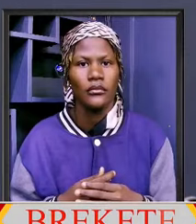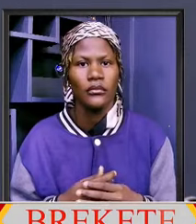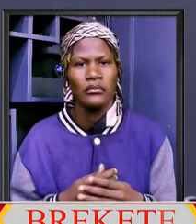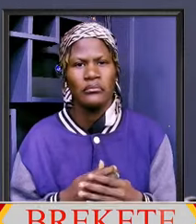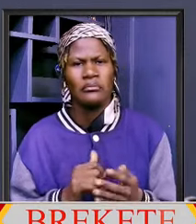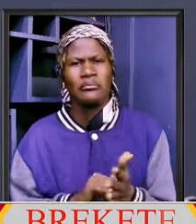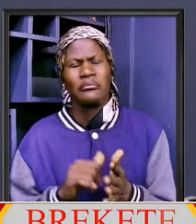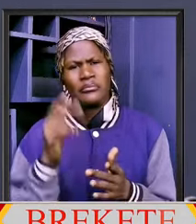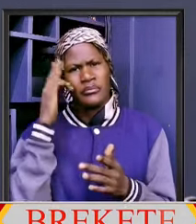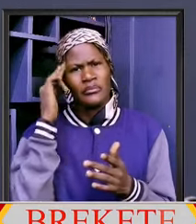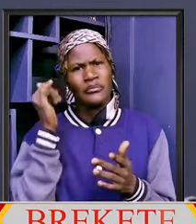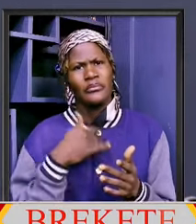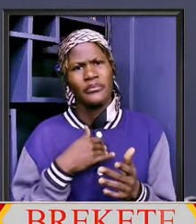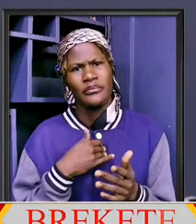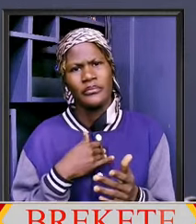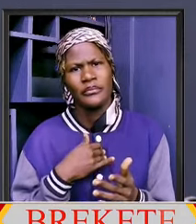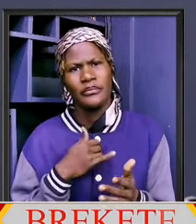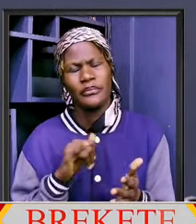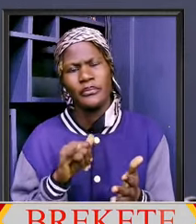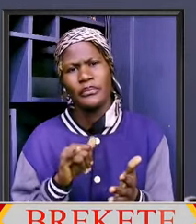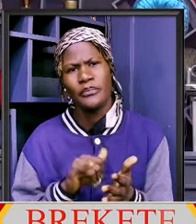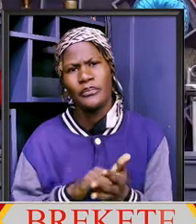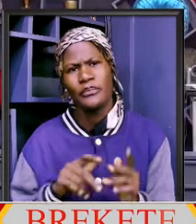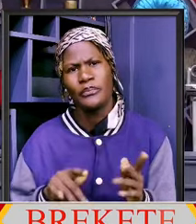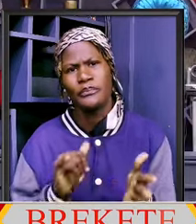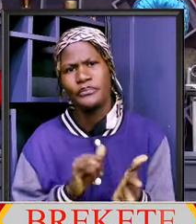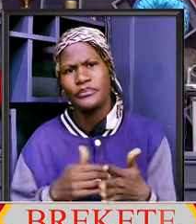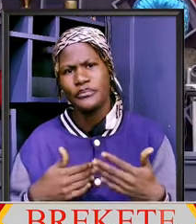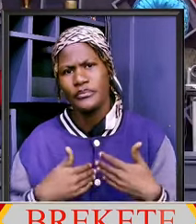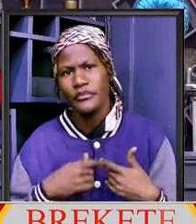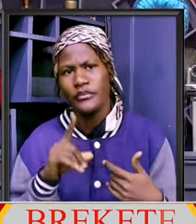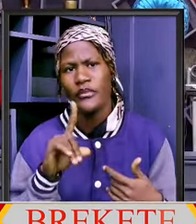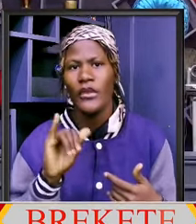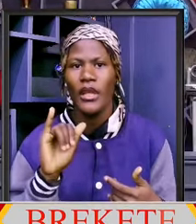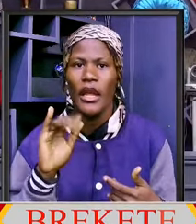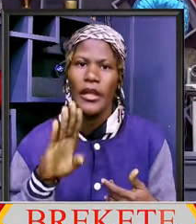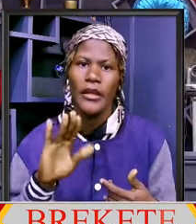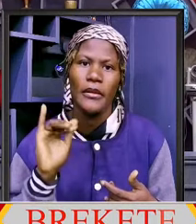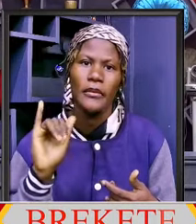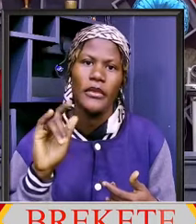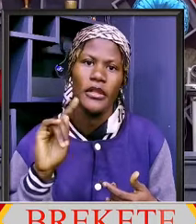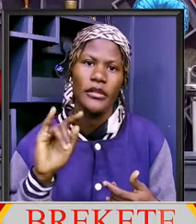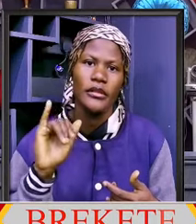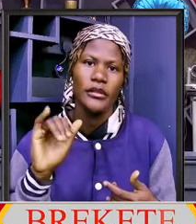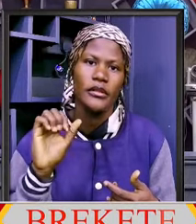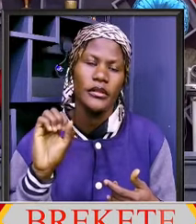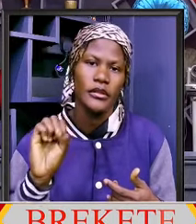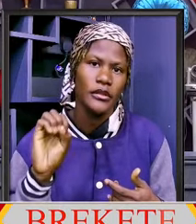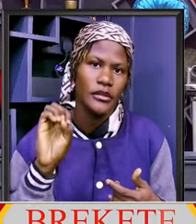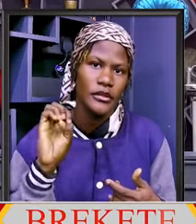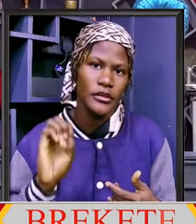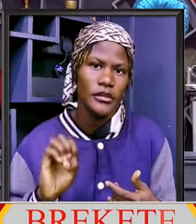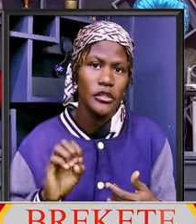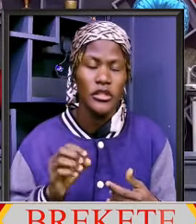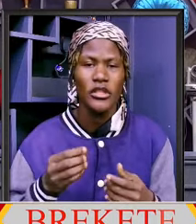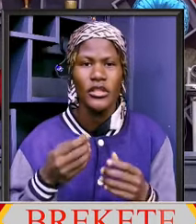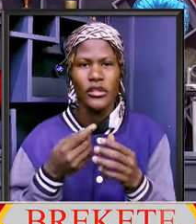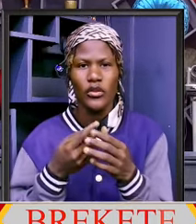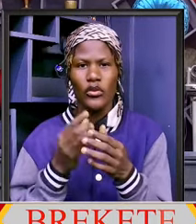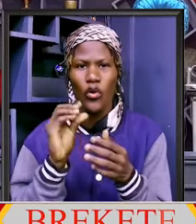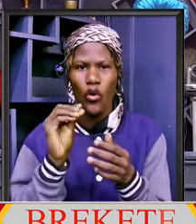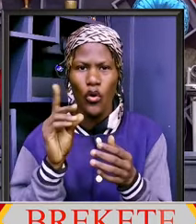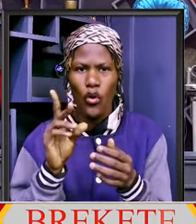That reminds me. When I get diabetes, that update done day about this okra thing. If you know if you chew the